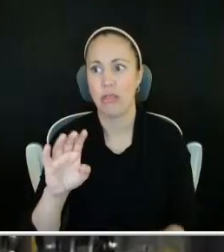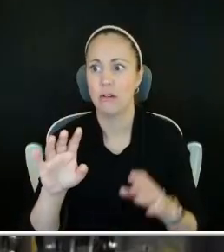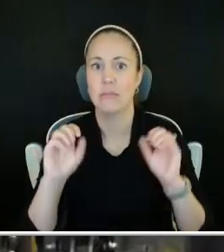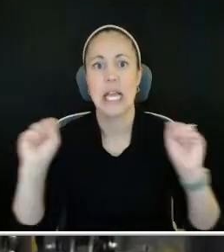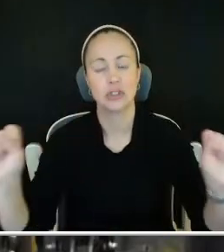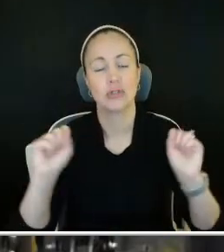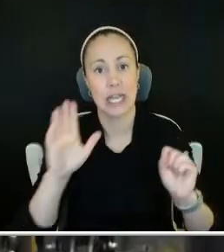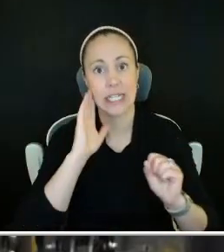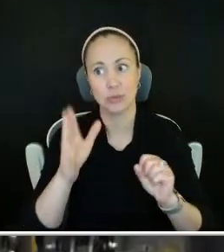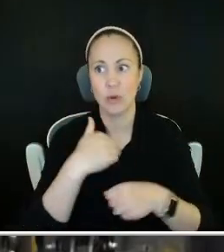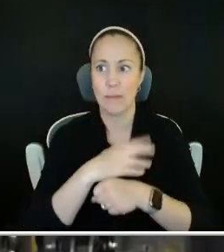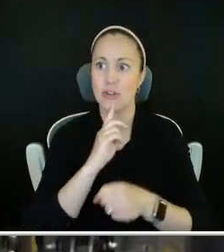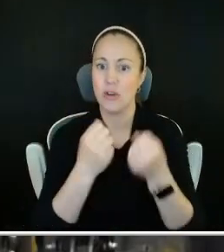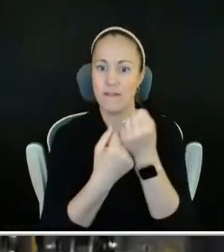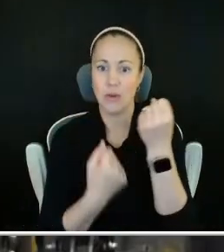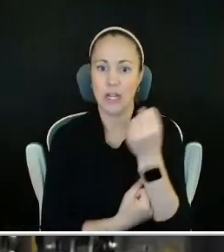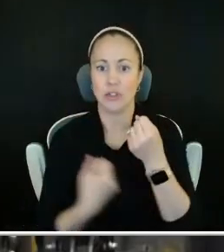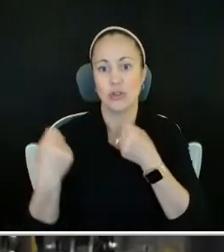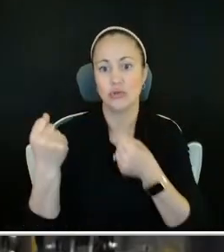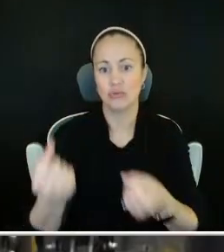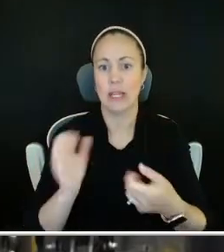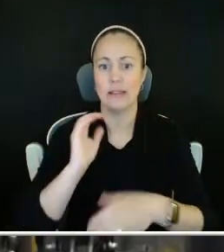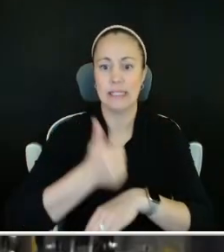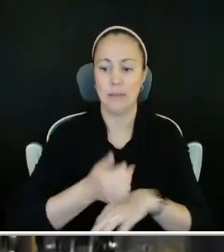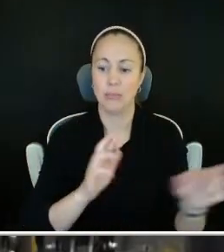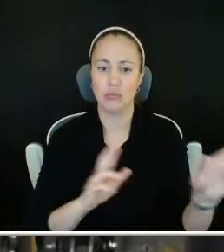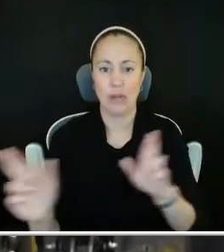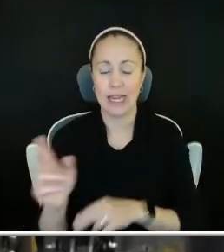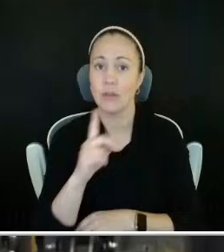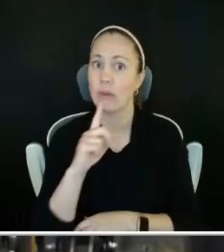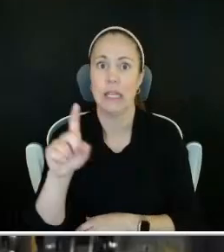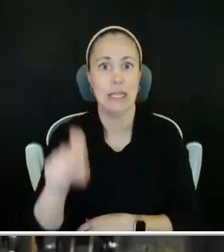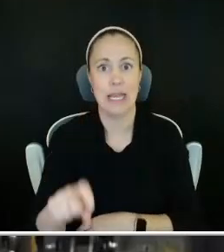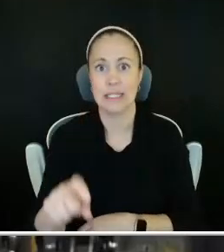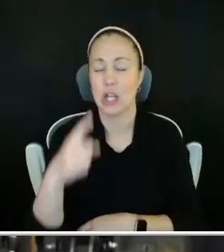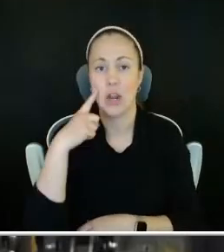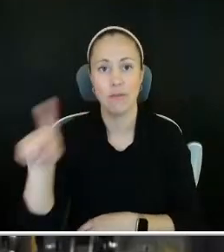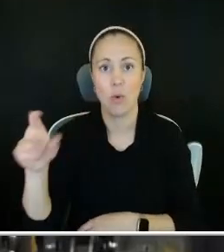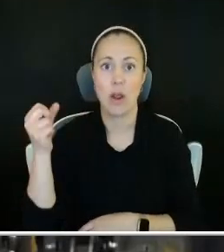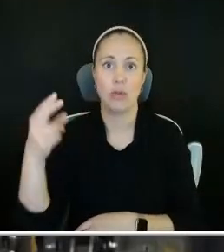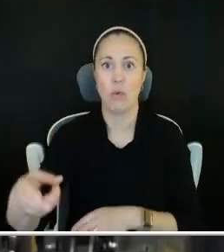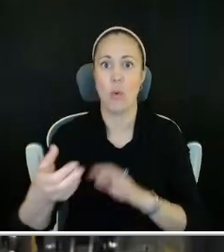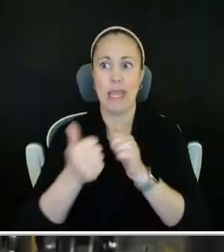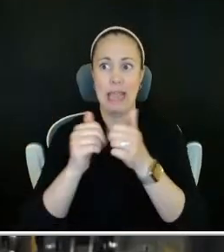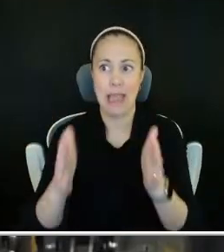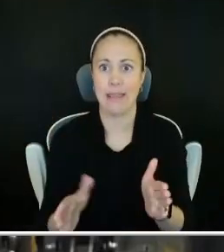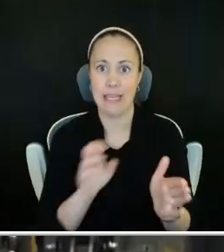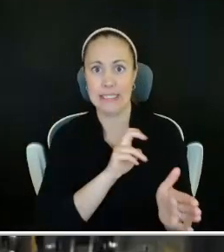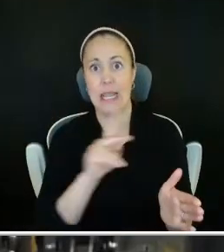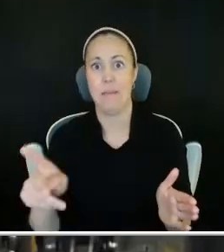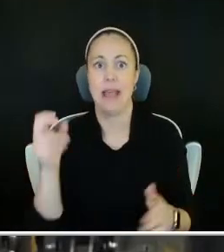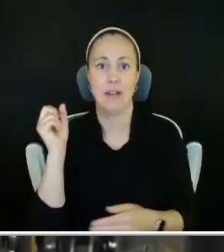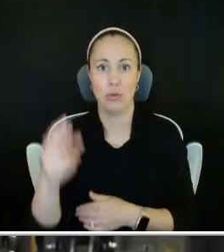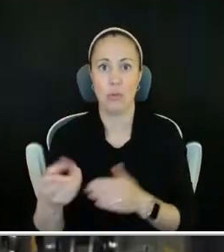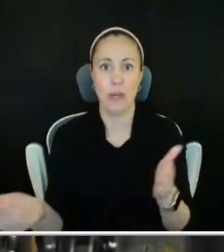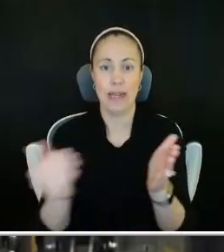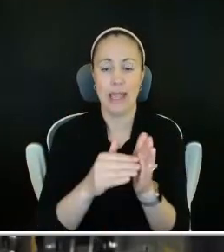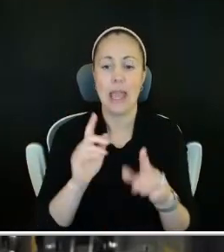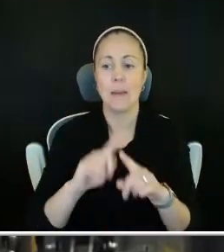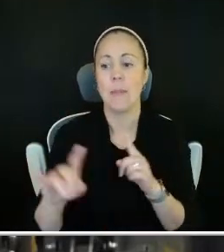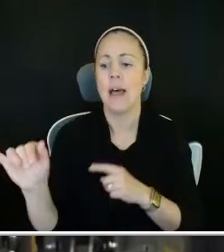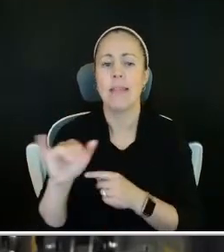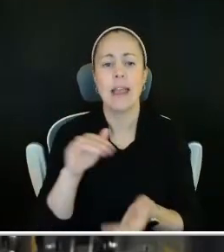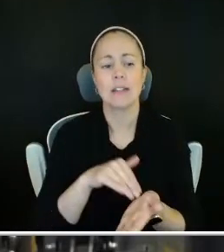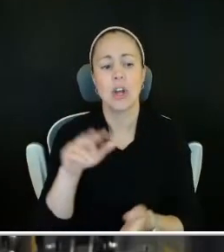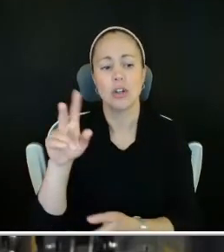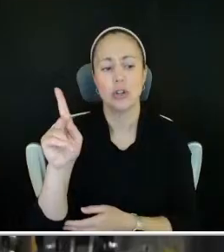strength that are just really necessary for a throwing athlete to eventually get back into throwing. But just like Dr. Key said earlier